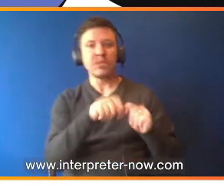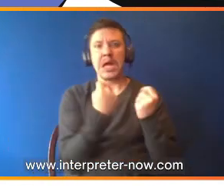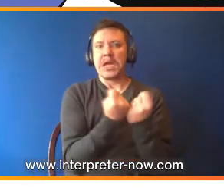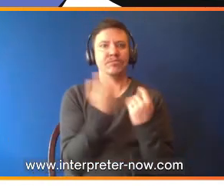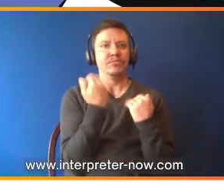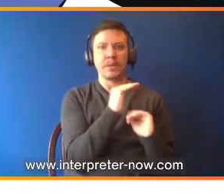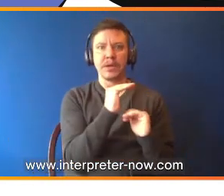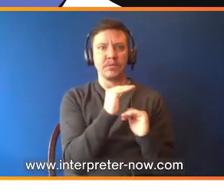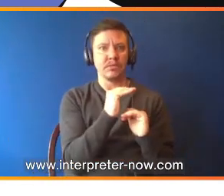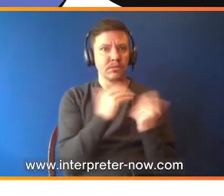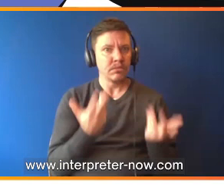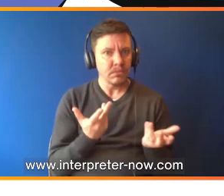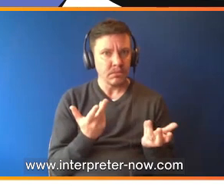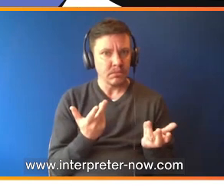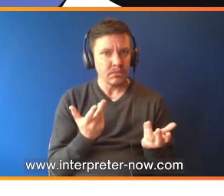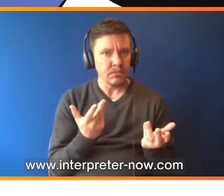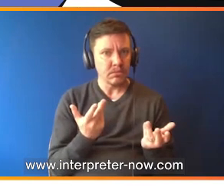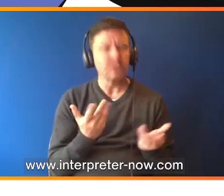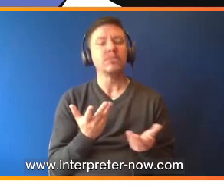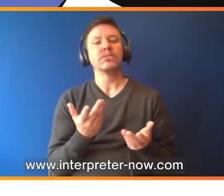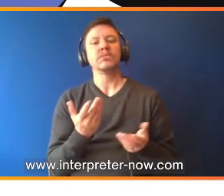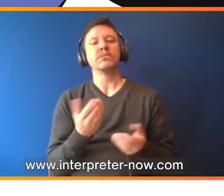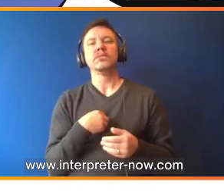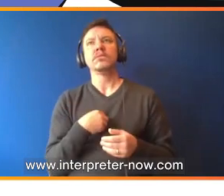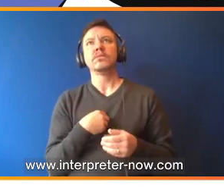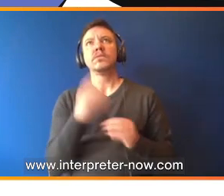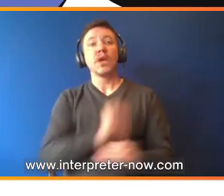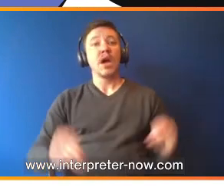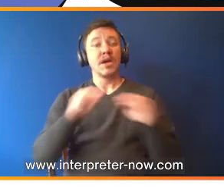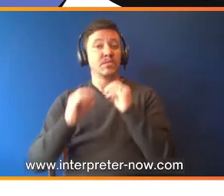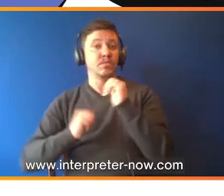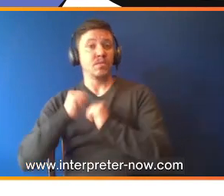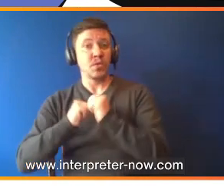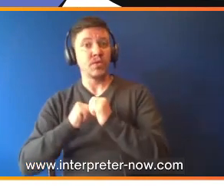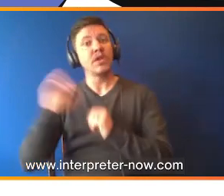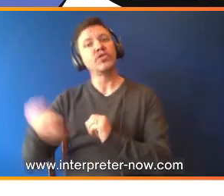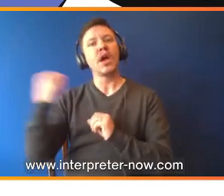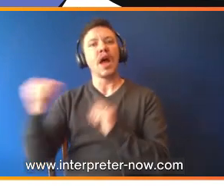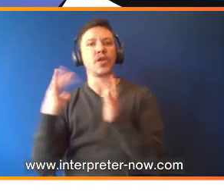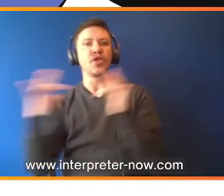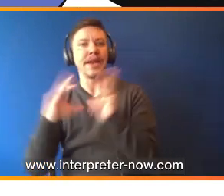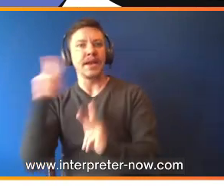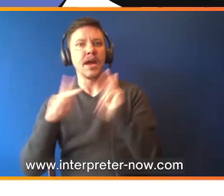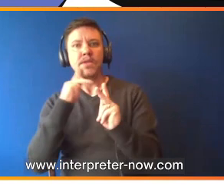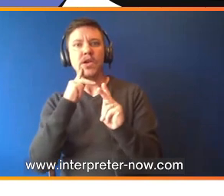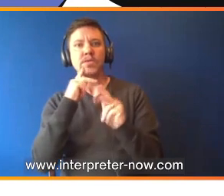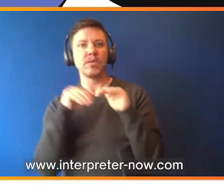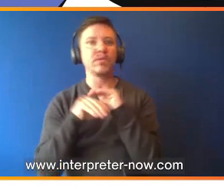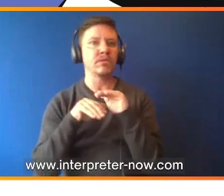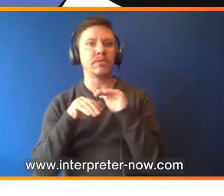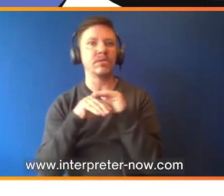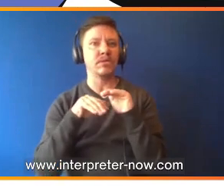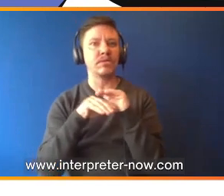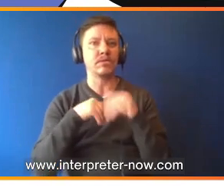of very vocal Black women in AI who have spoken up, not just about